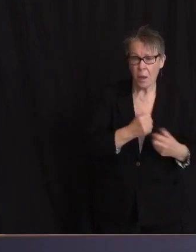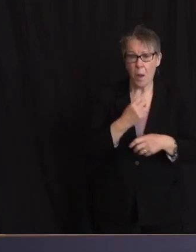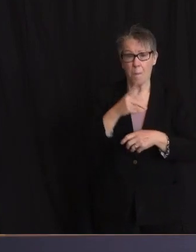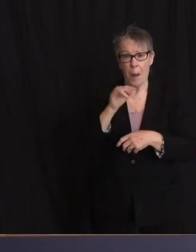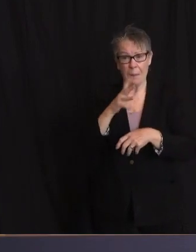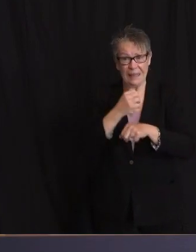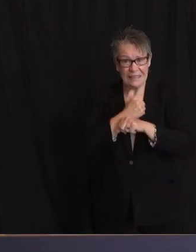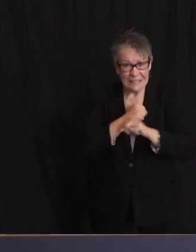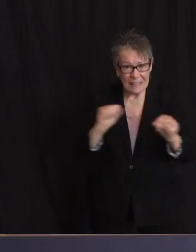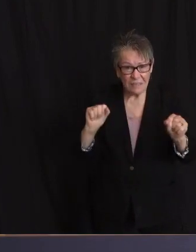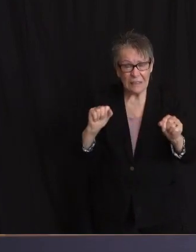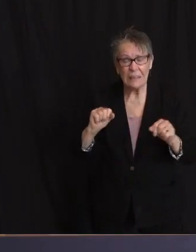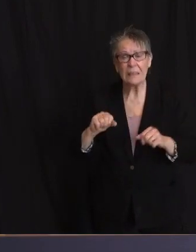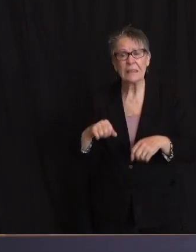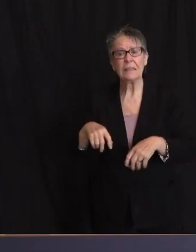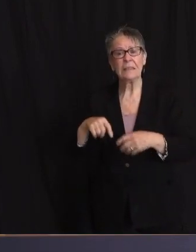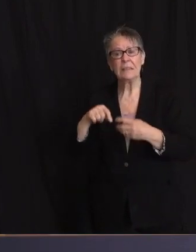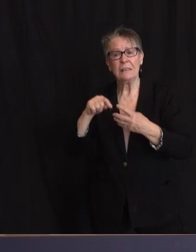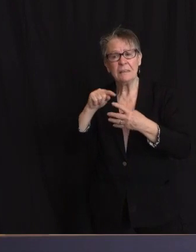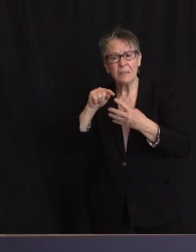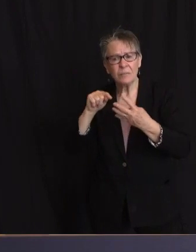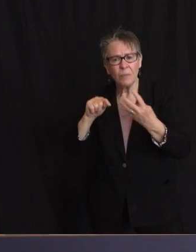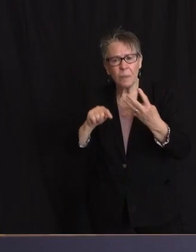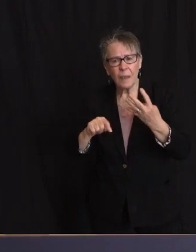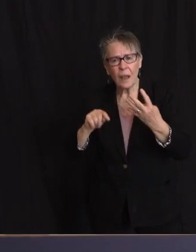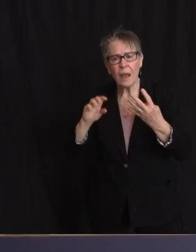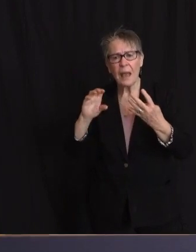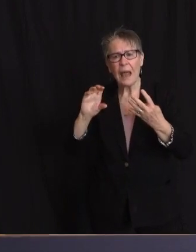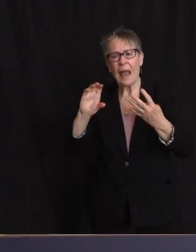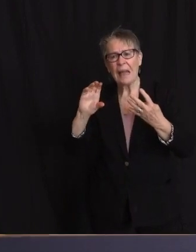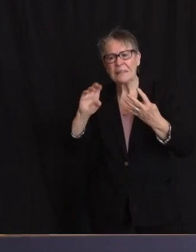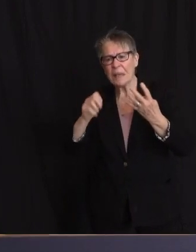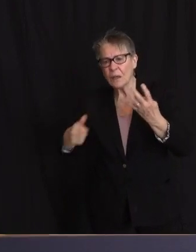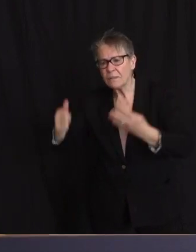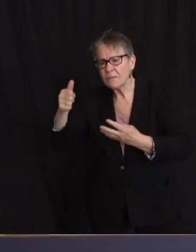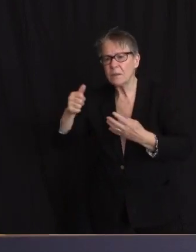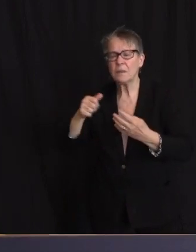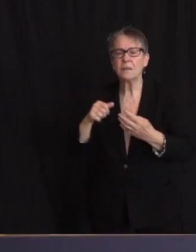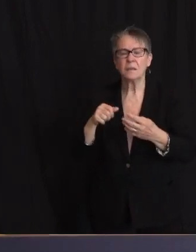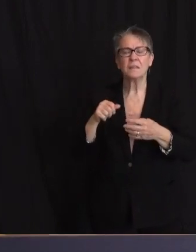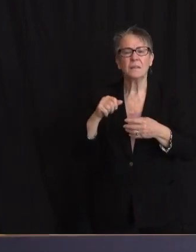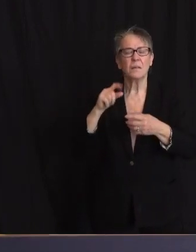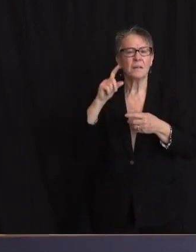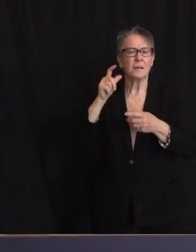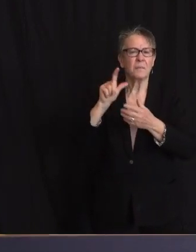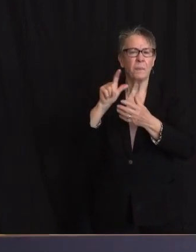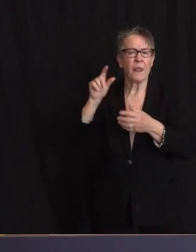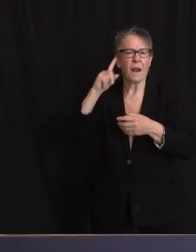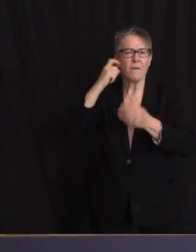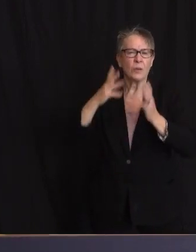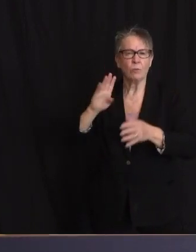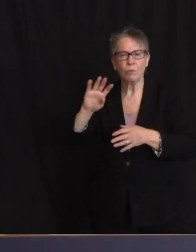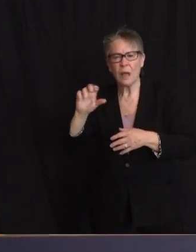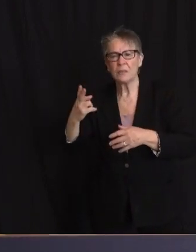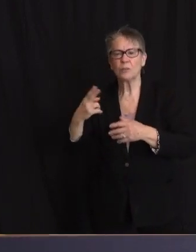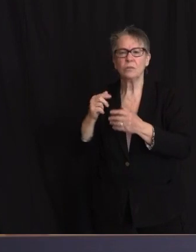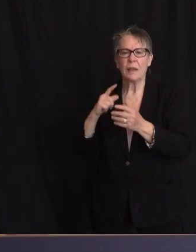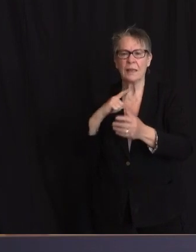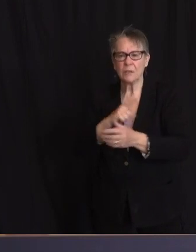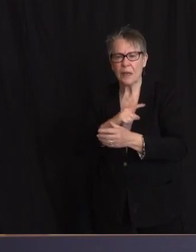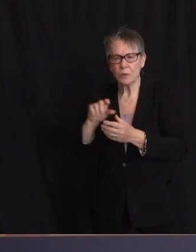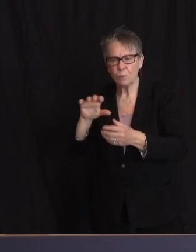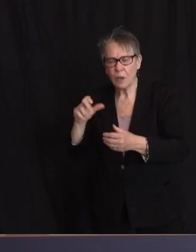economic or business representative at these press briefings to give us an update on the economic impacts? And the third part is, like I said,